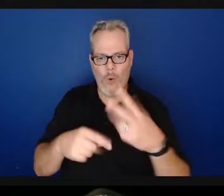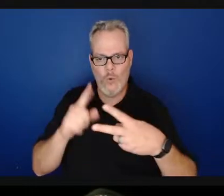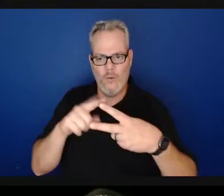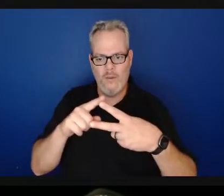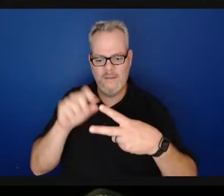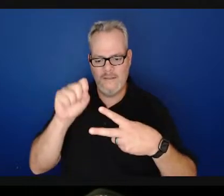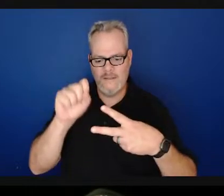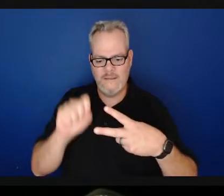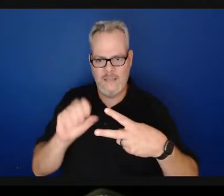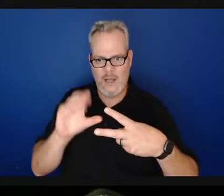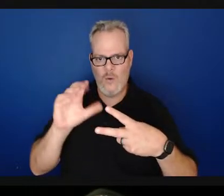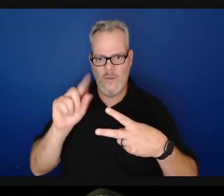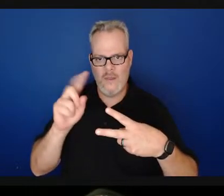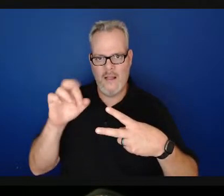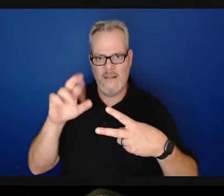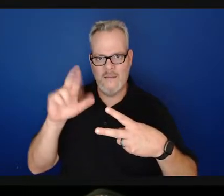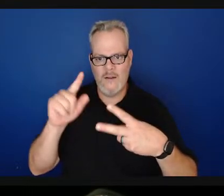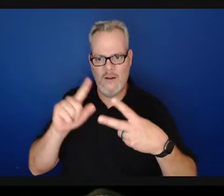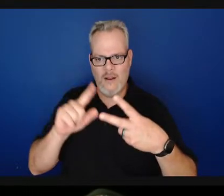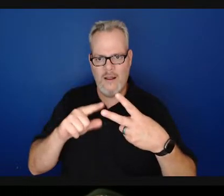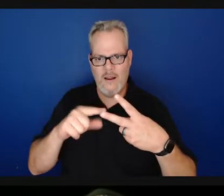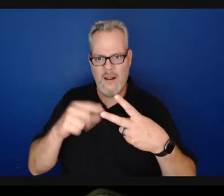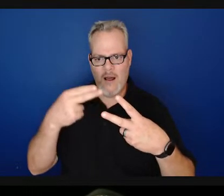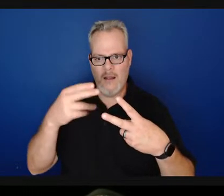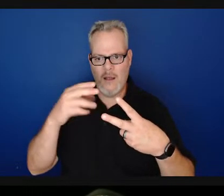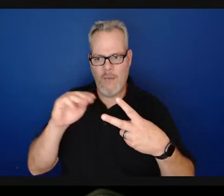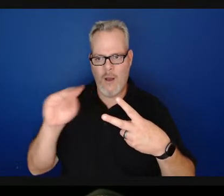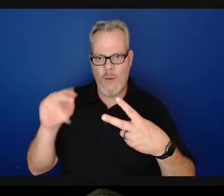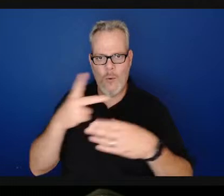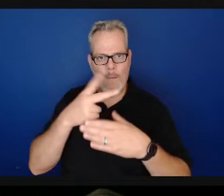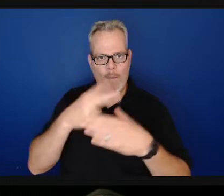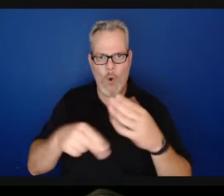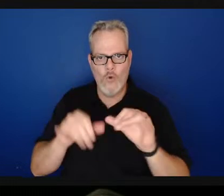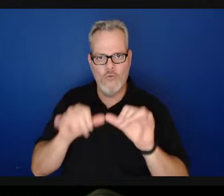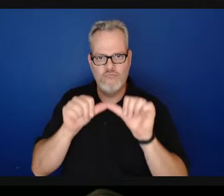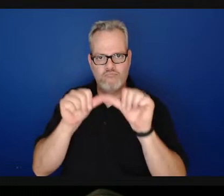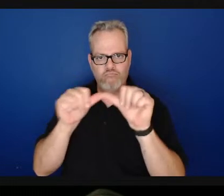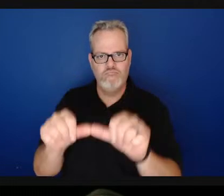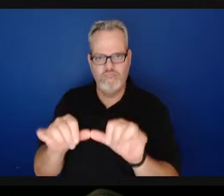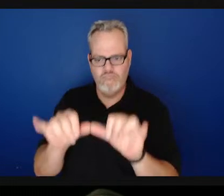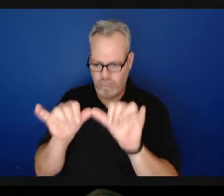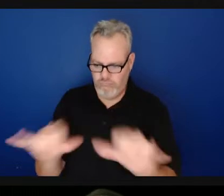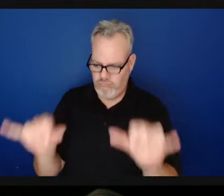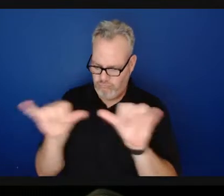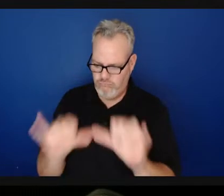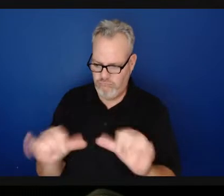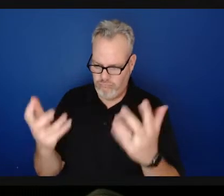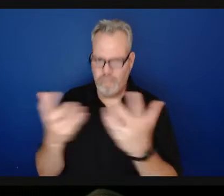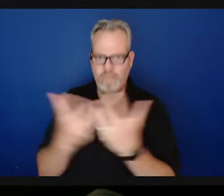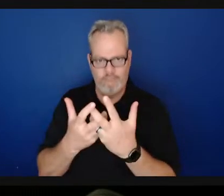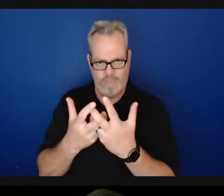here. Everything's acting in sync within the summit. It's not always been the case, but it is now.